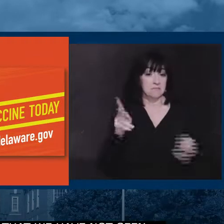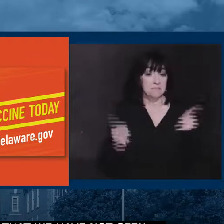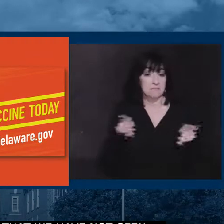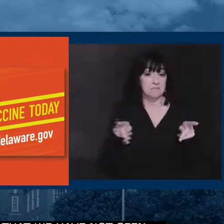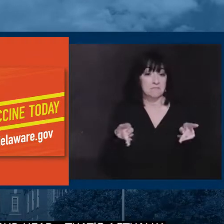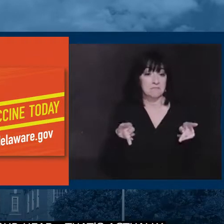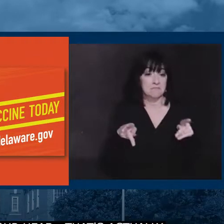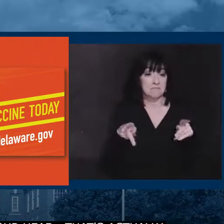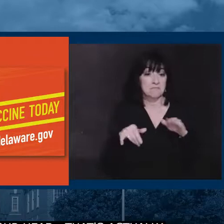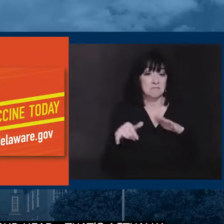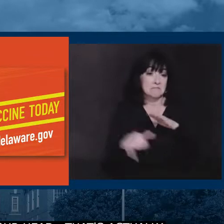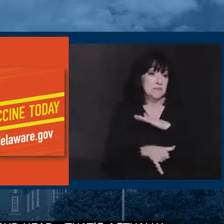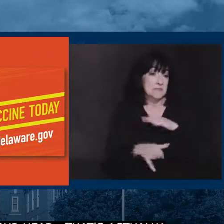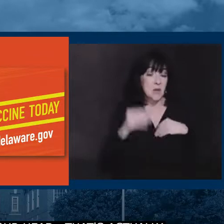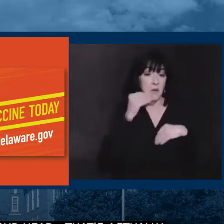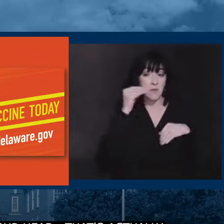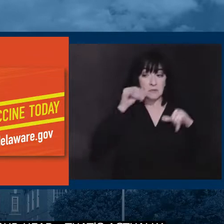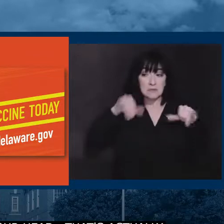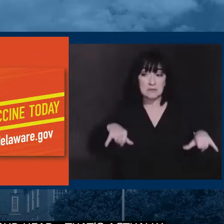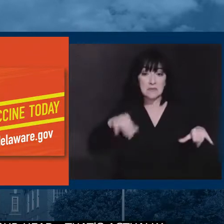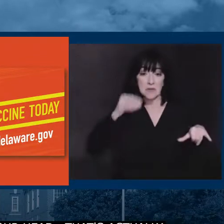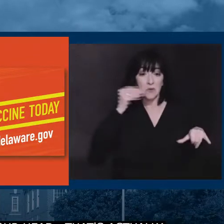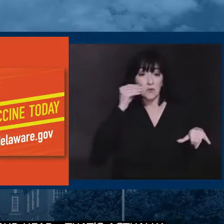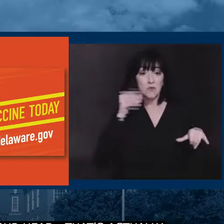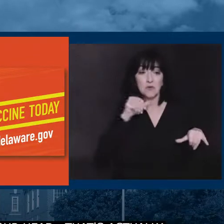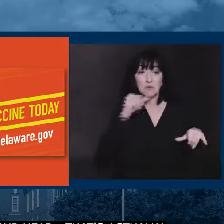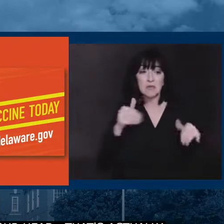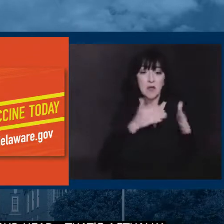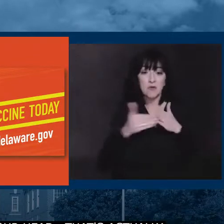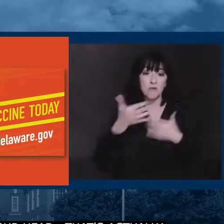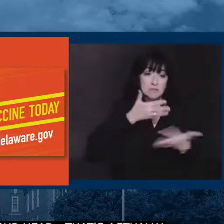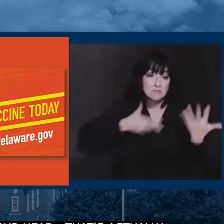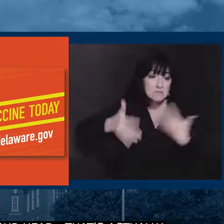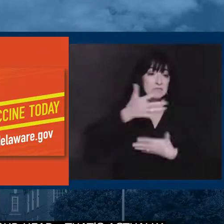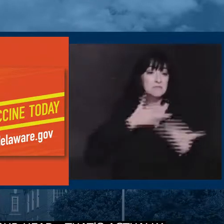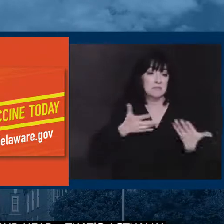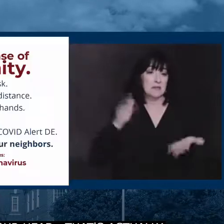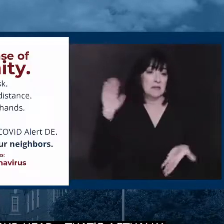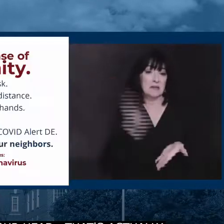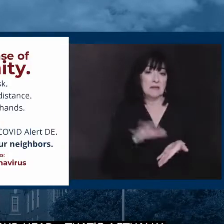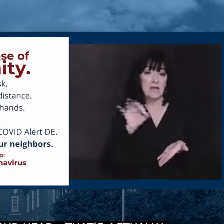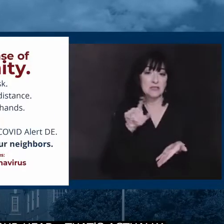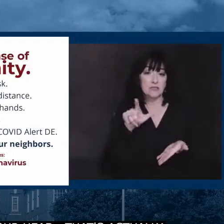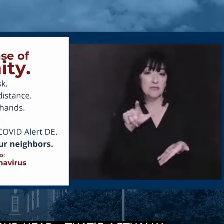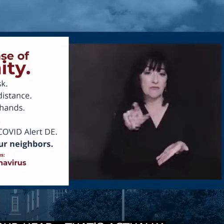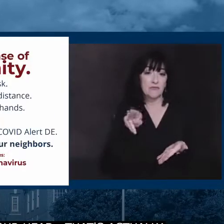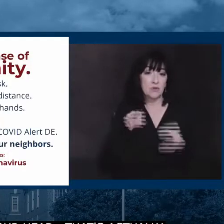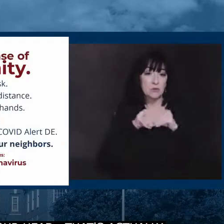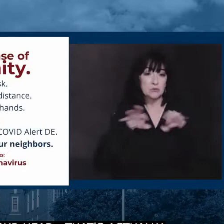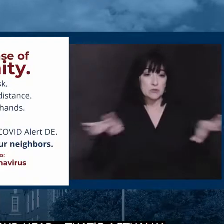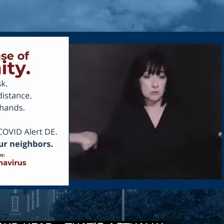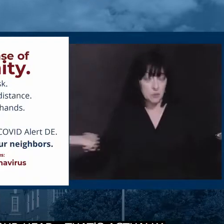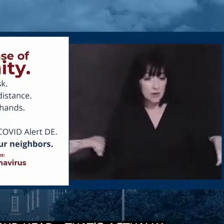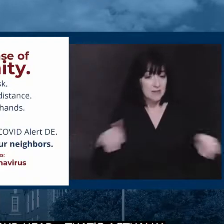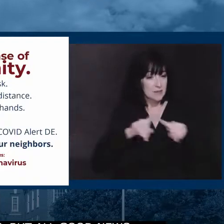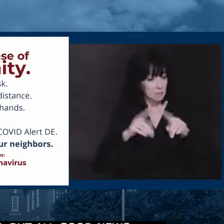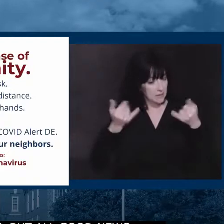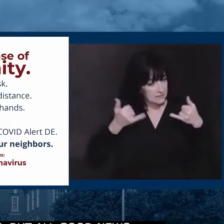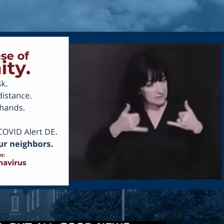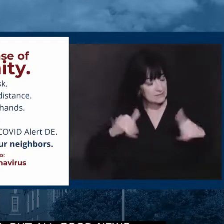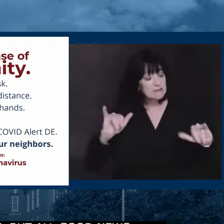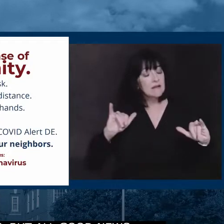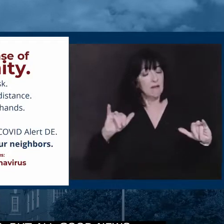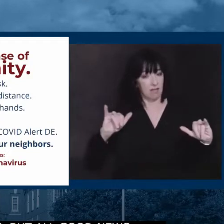main headline here, two headlines. We still have a very serious situation with the prevalence of COVID-19